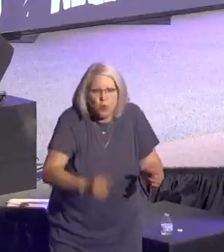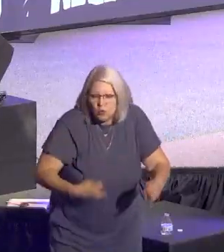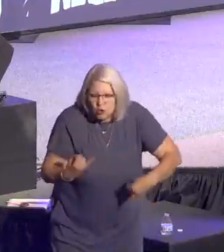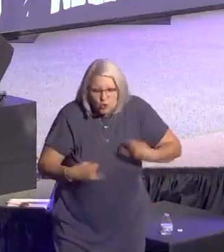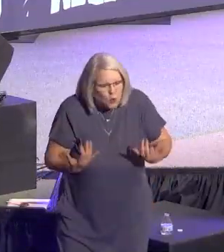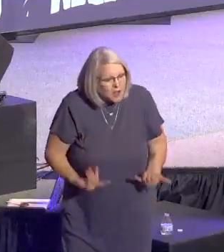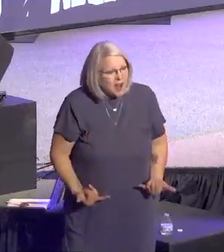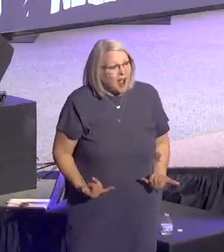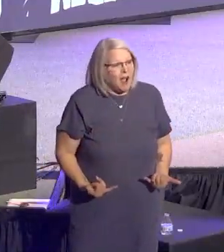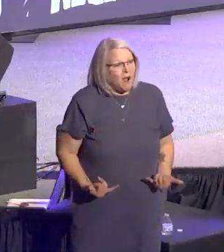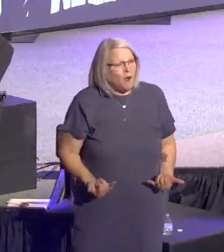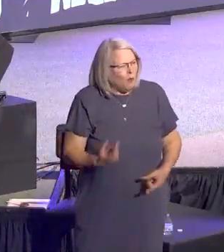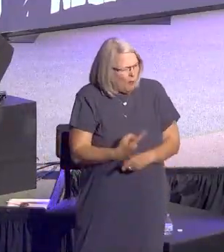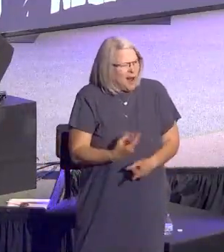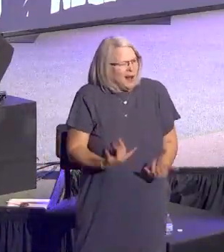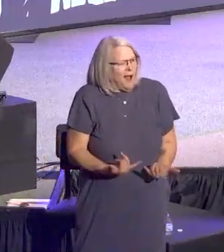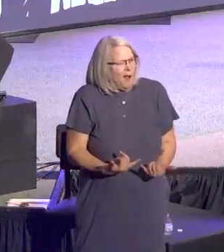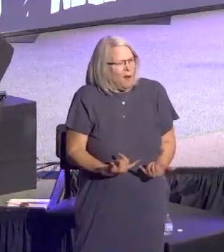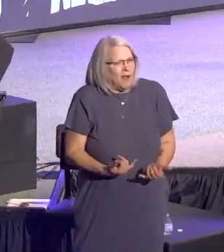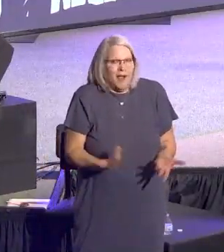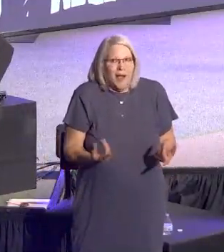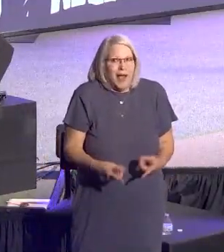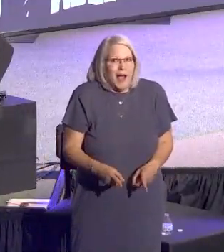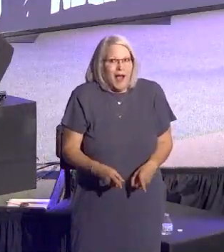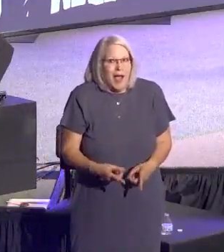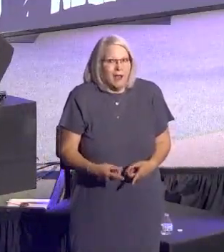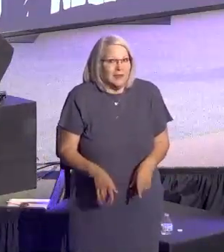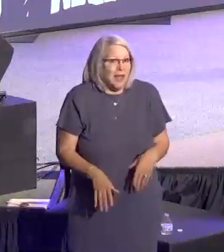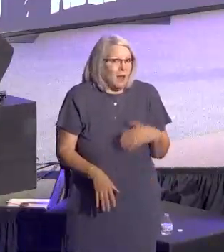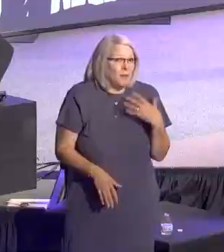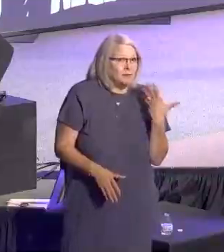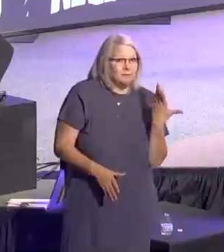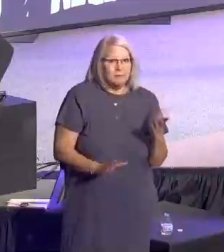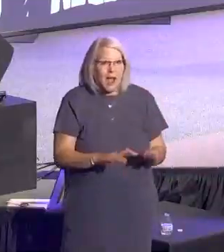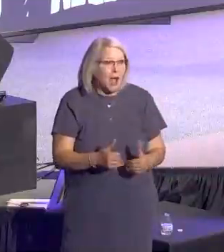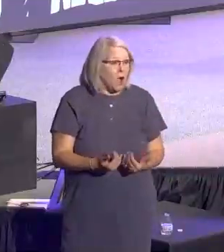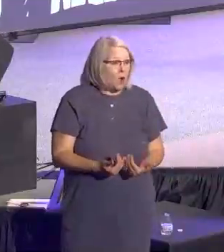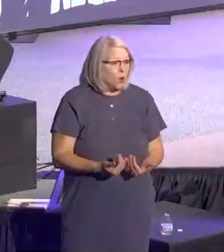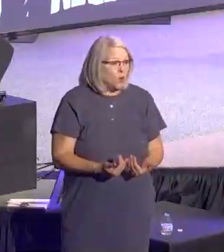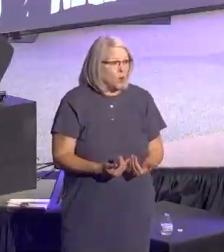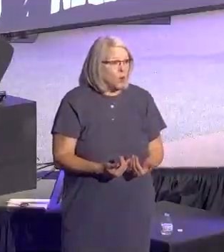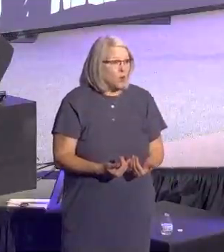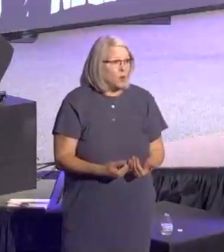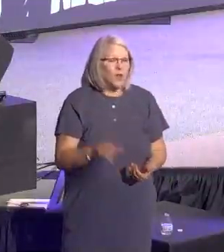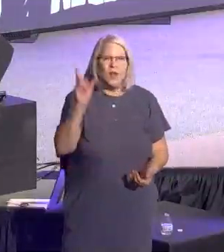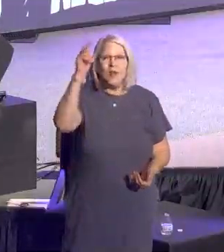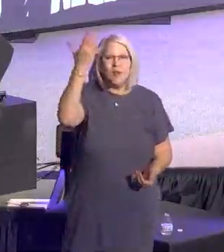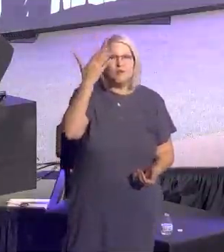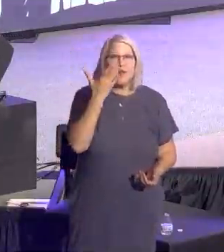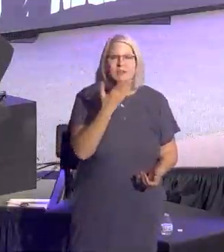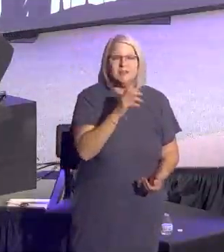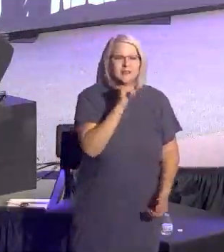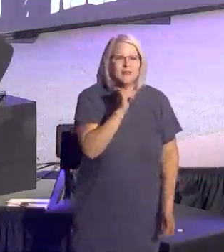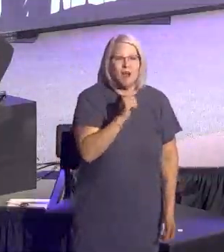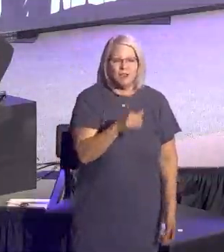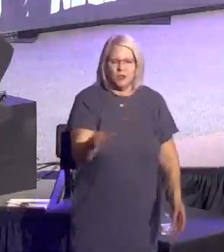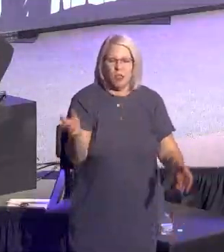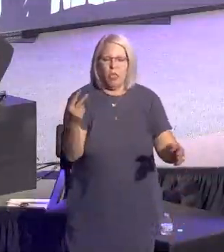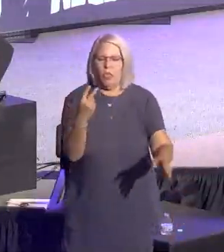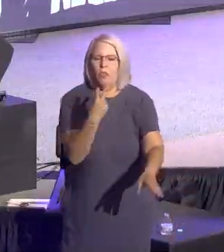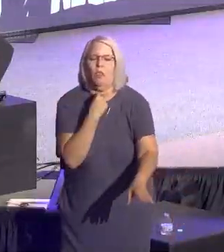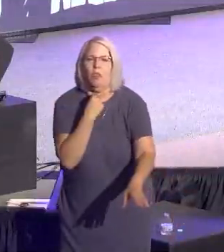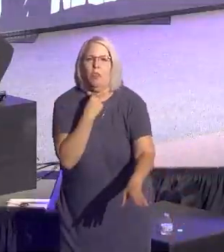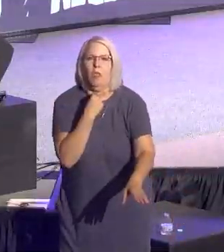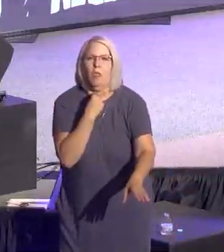now. How does that happen? I want you to know today that grace is not stagnant. That God wants you to grow